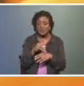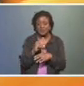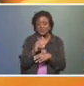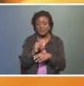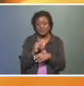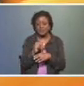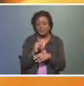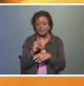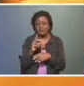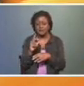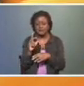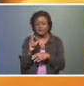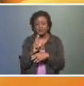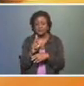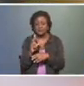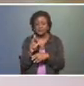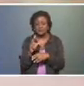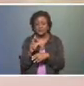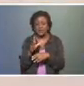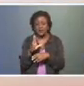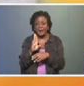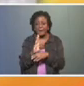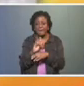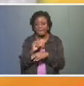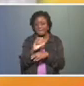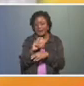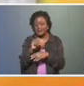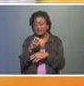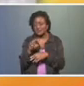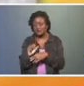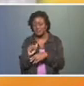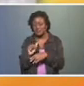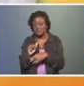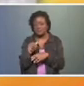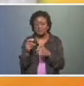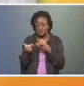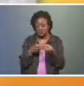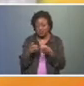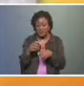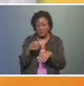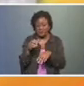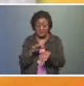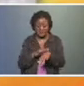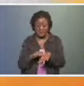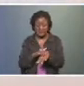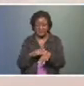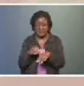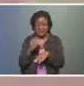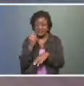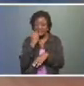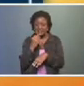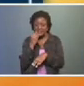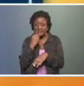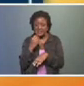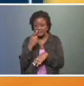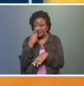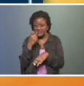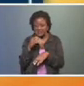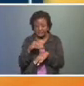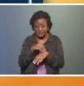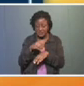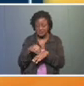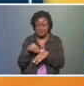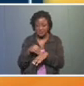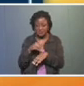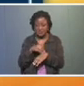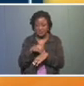infection described as flesh eating due to the damaging nature of its genital ulcers and sores. Officials from the Centers for